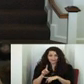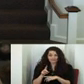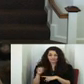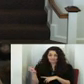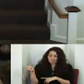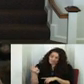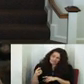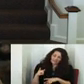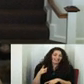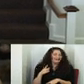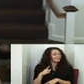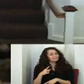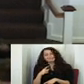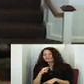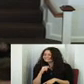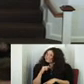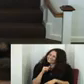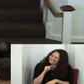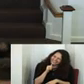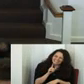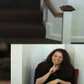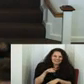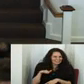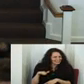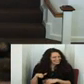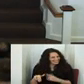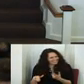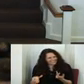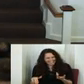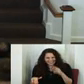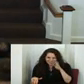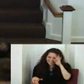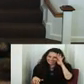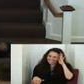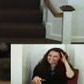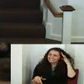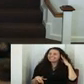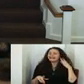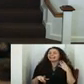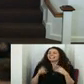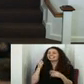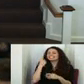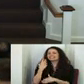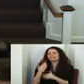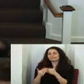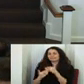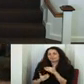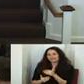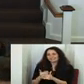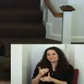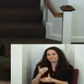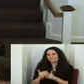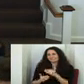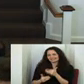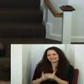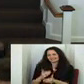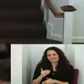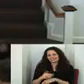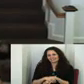I'm not sure just yet. You see, it's a process. Well, at least it is